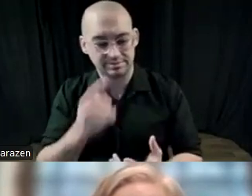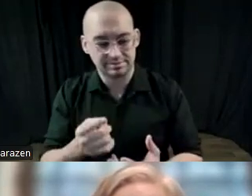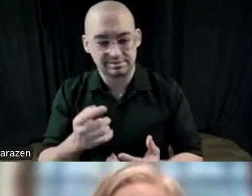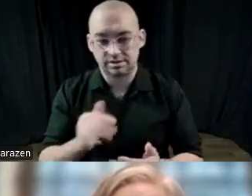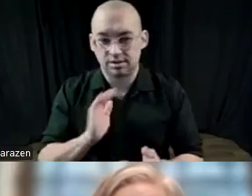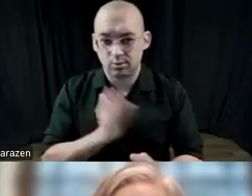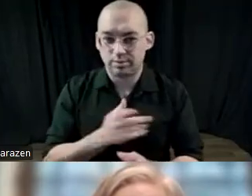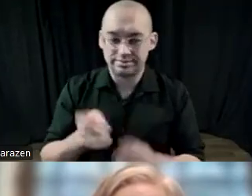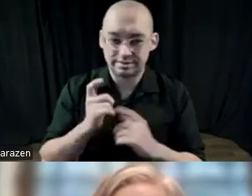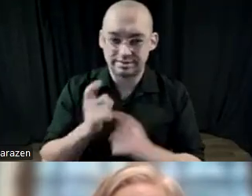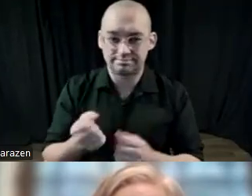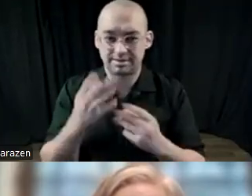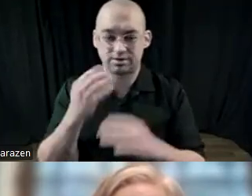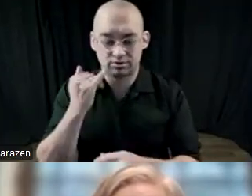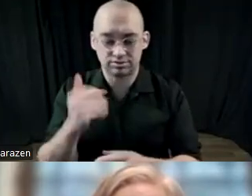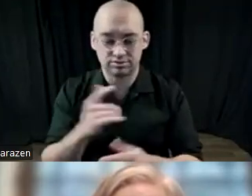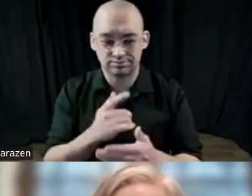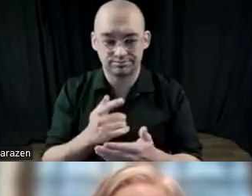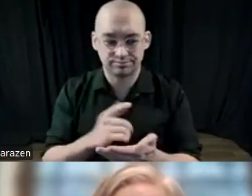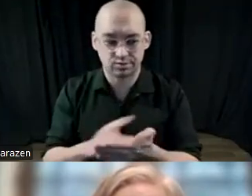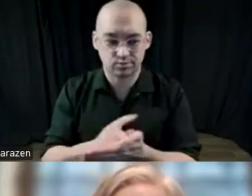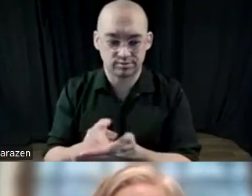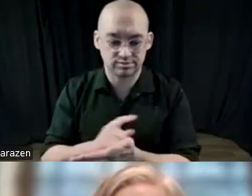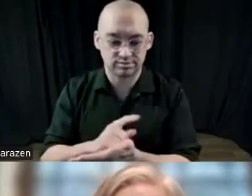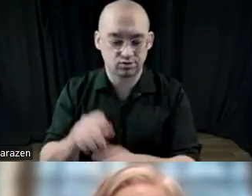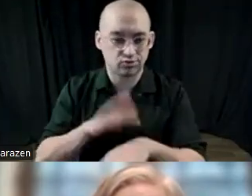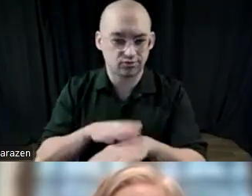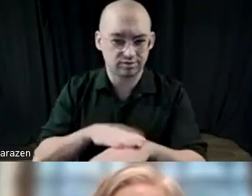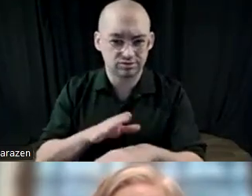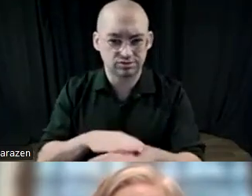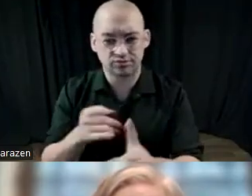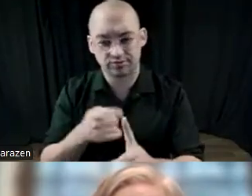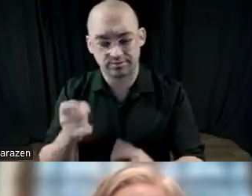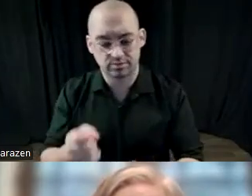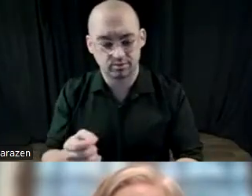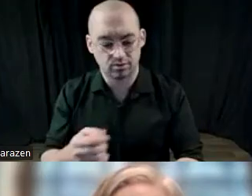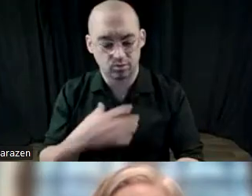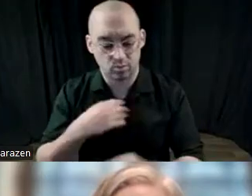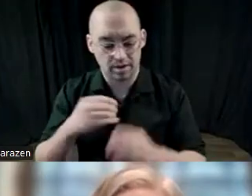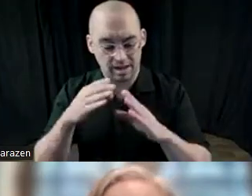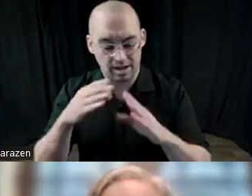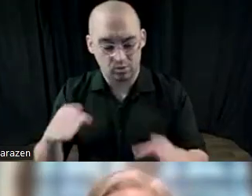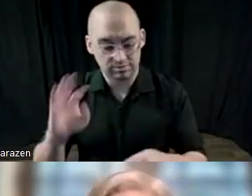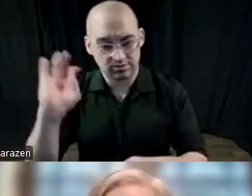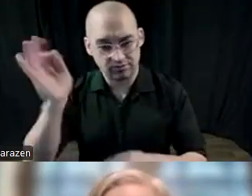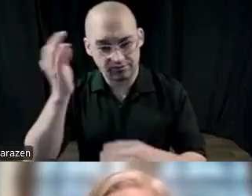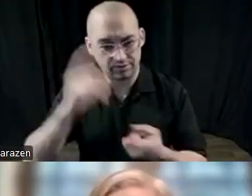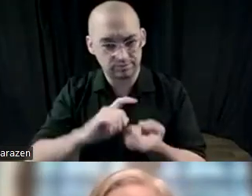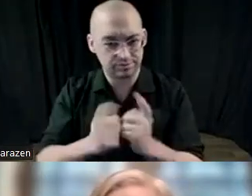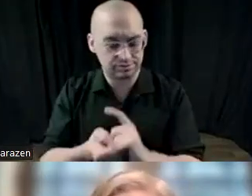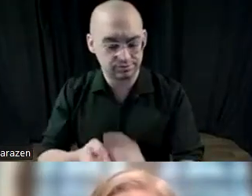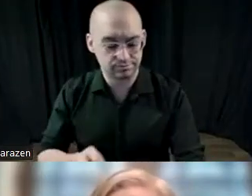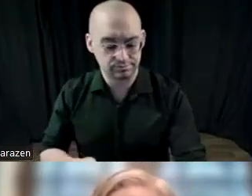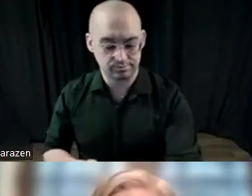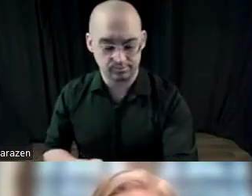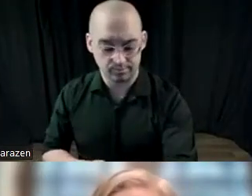in recent weeks about some of the notifications coming out of the White House and federal transition. And I just